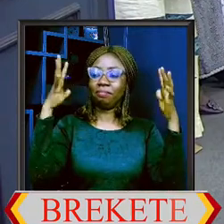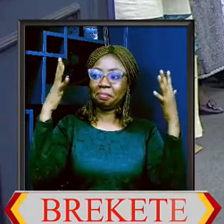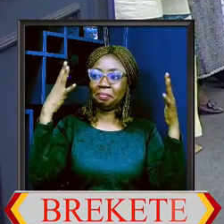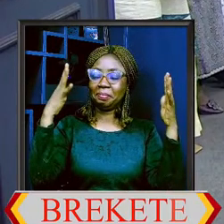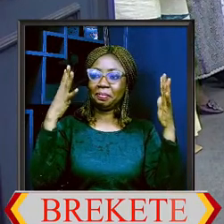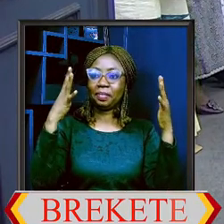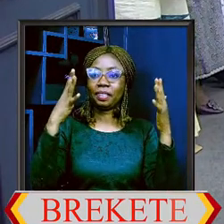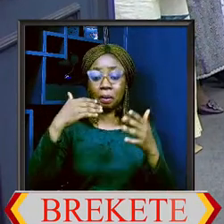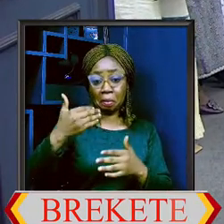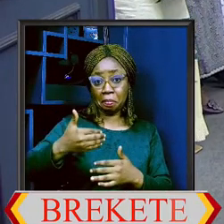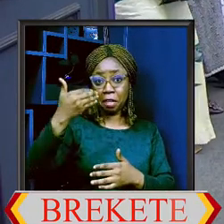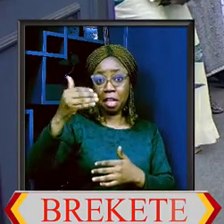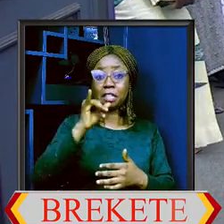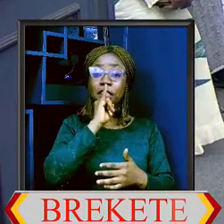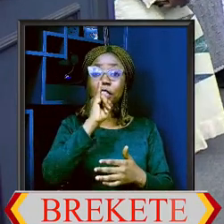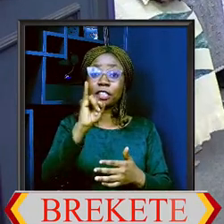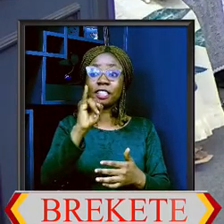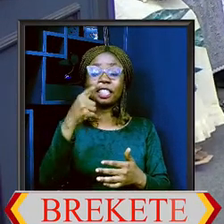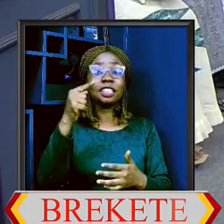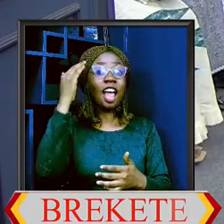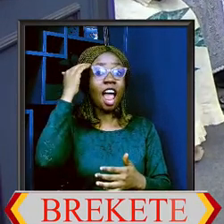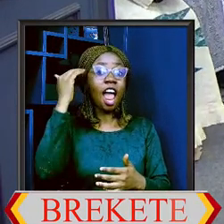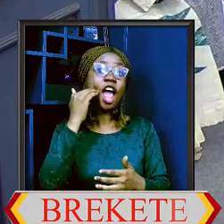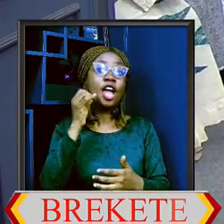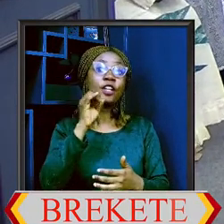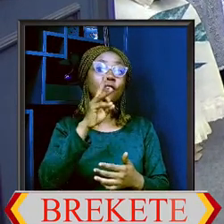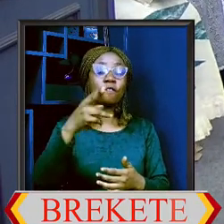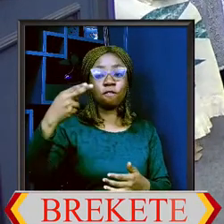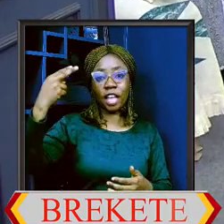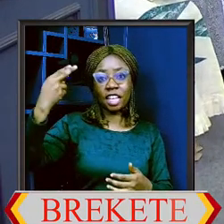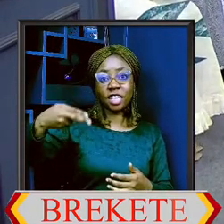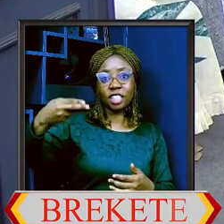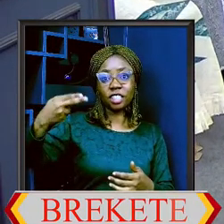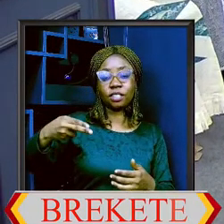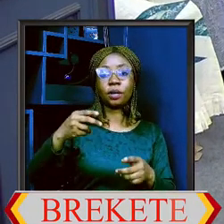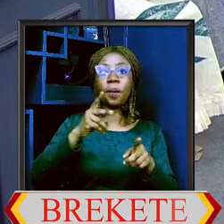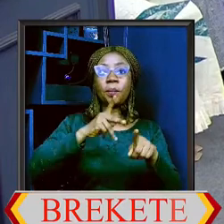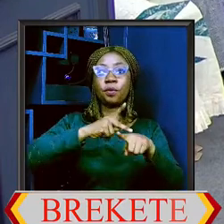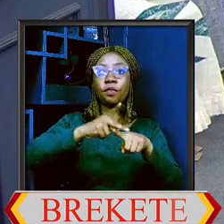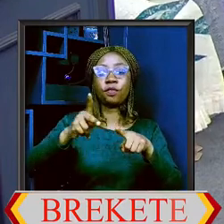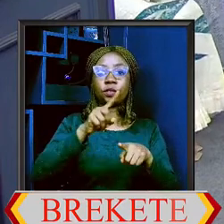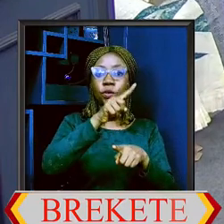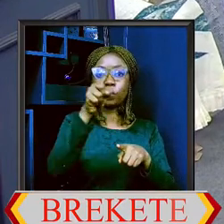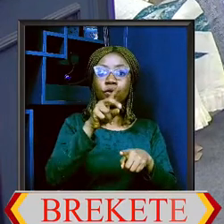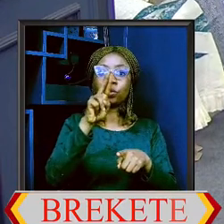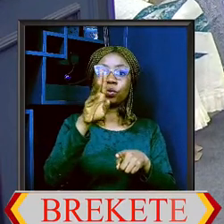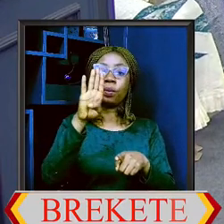Yani and the next is the head of History Professor